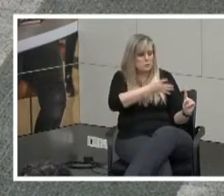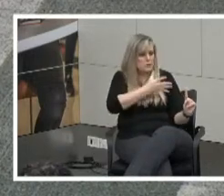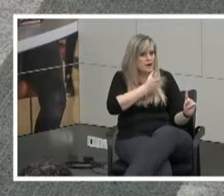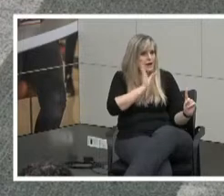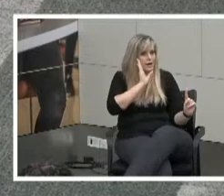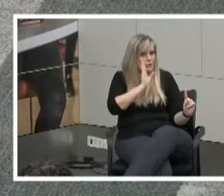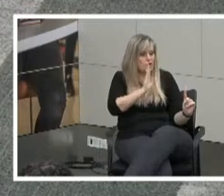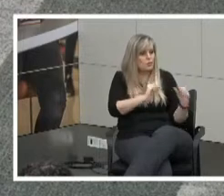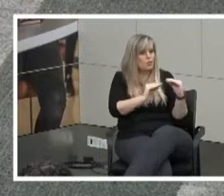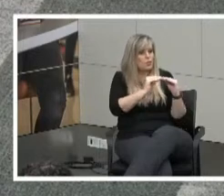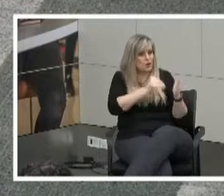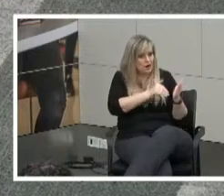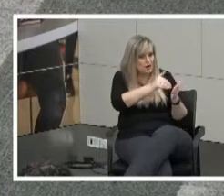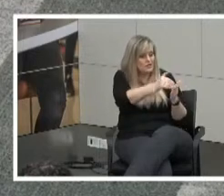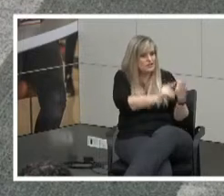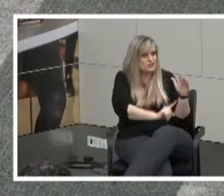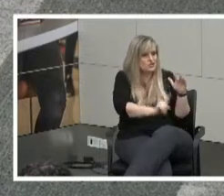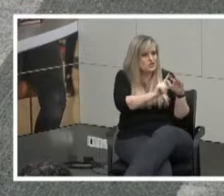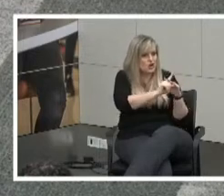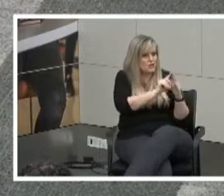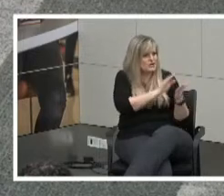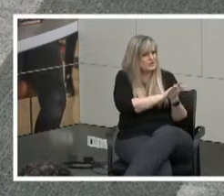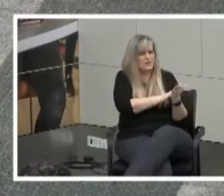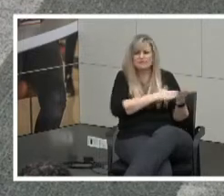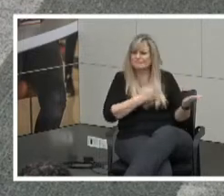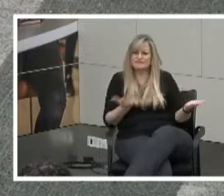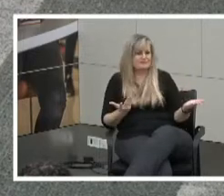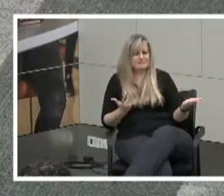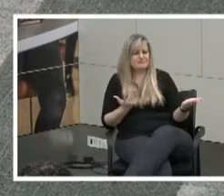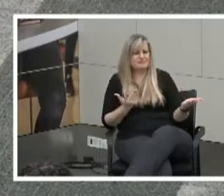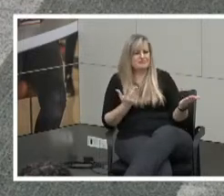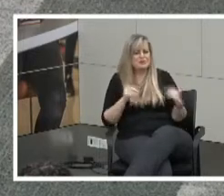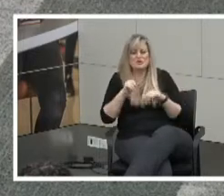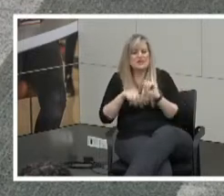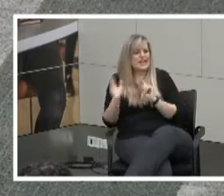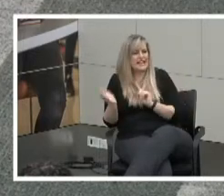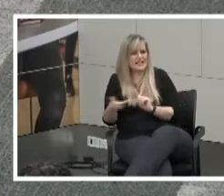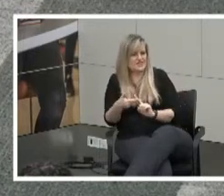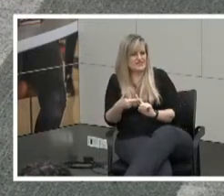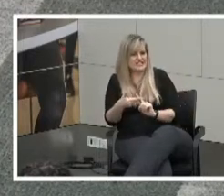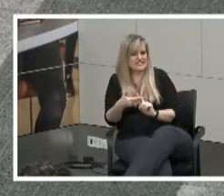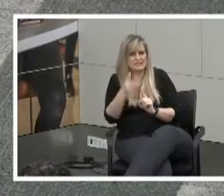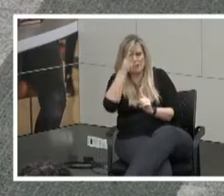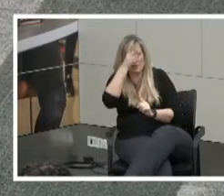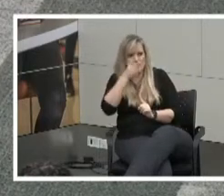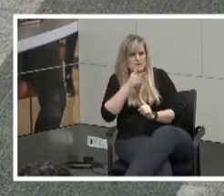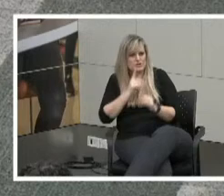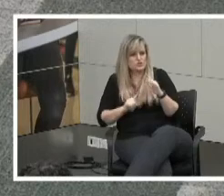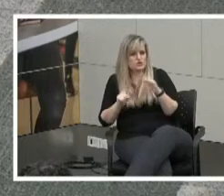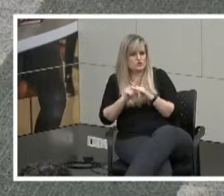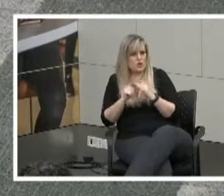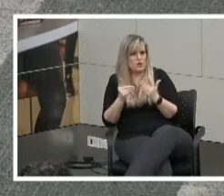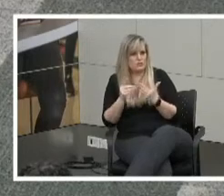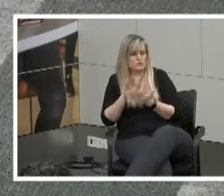be more likely to show up at a school we can't get the parents to come to the school the schools represent